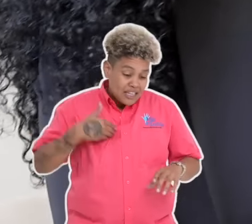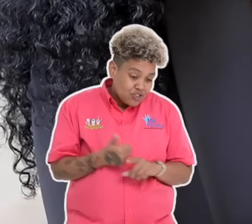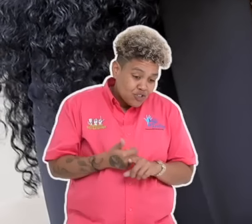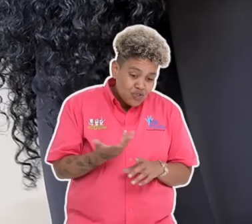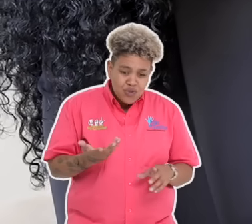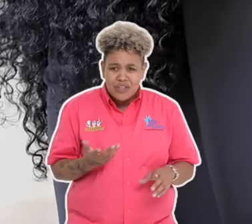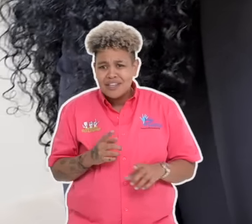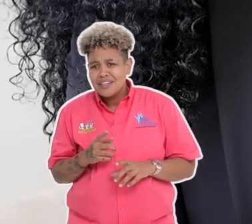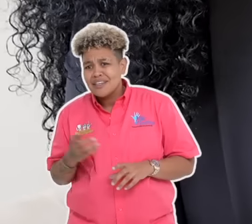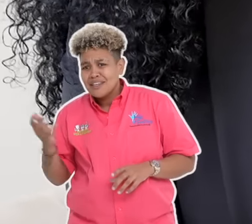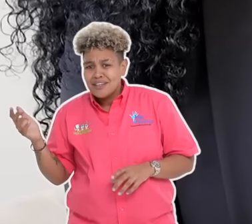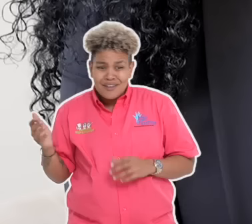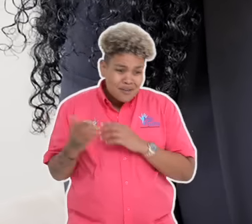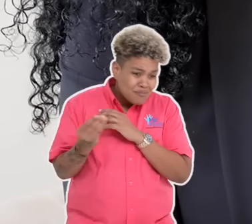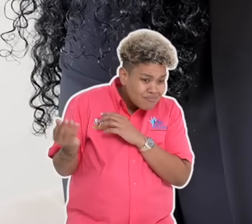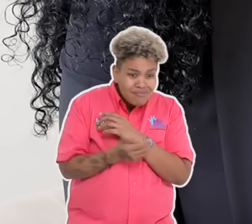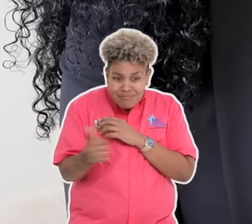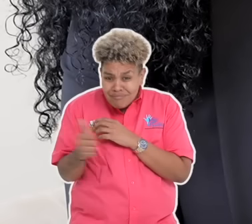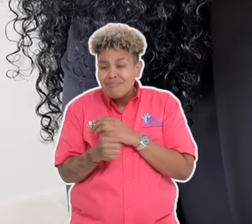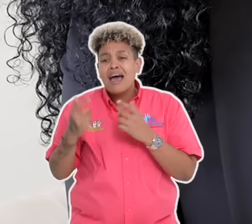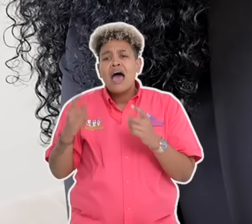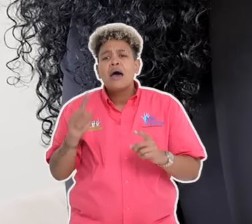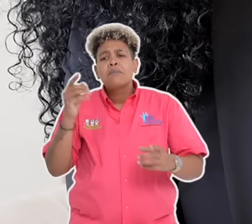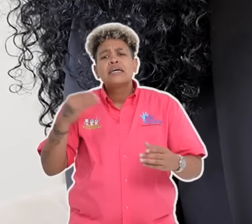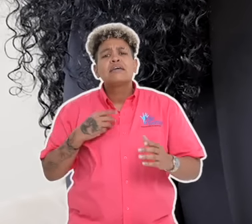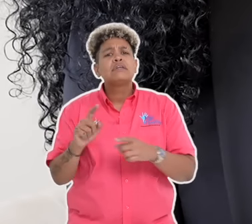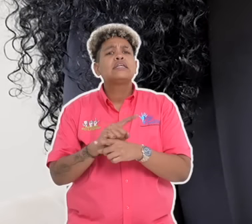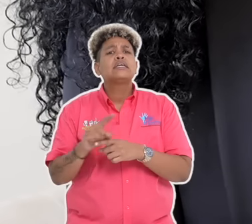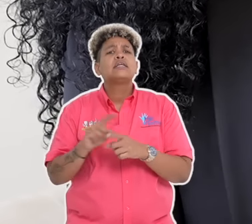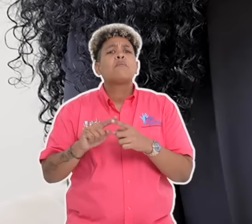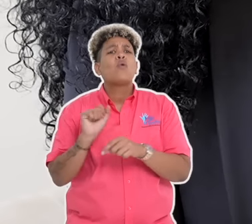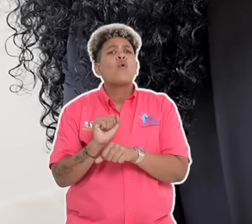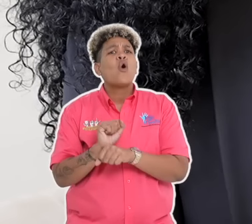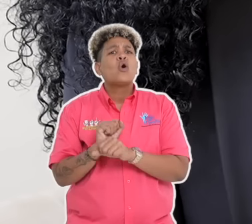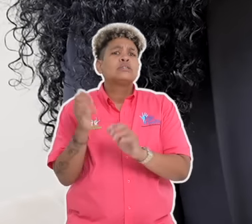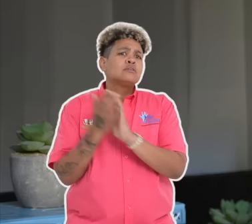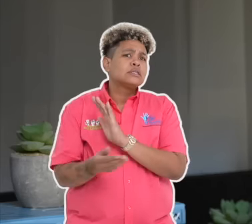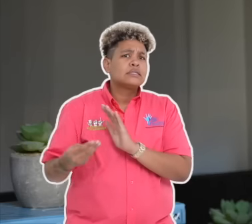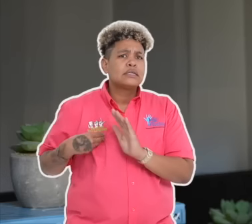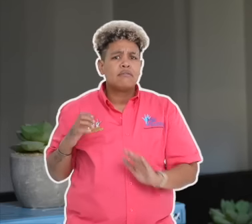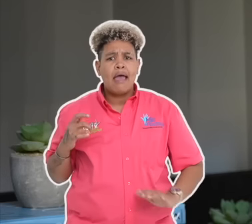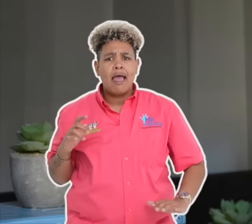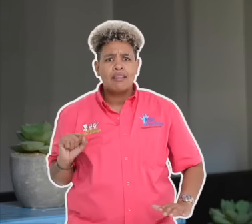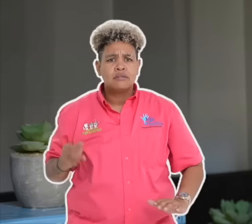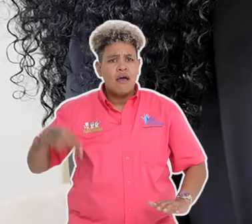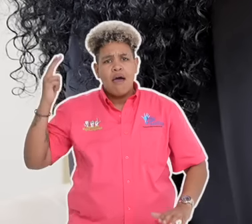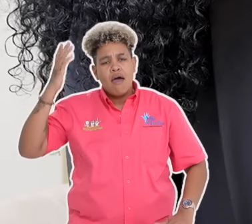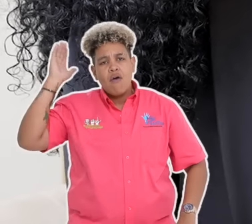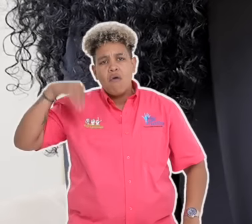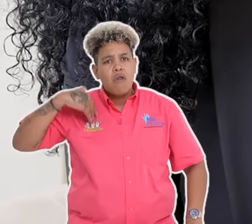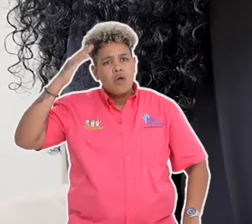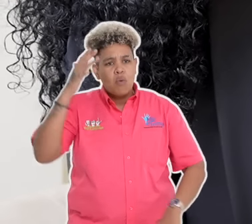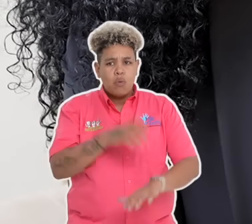so she could send money back to the country for us. It has formed a certain level of discipline and work ethic because that's all I